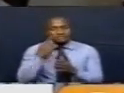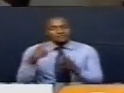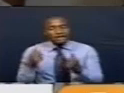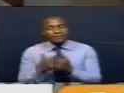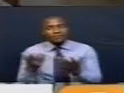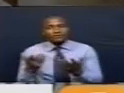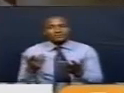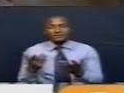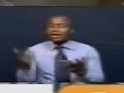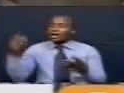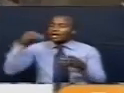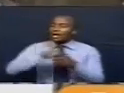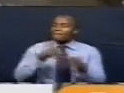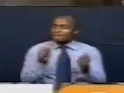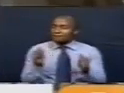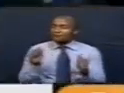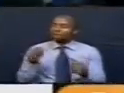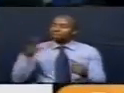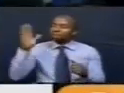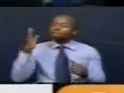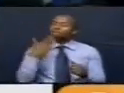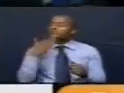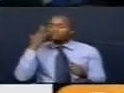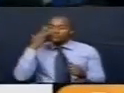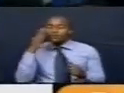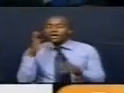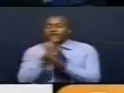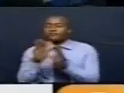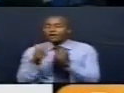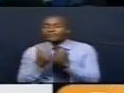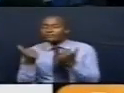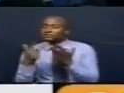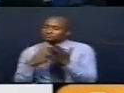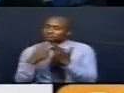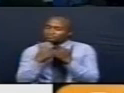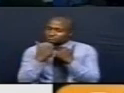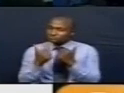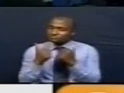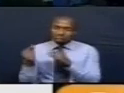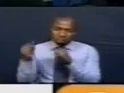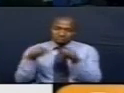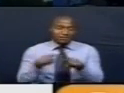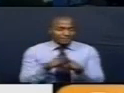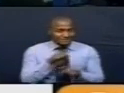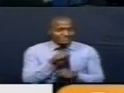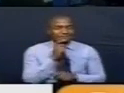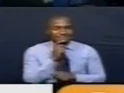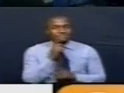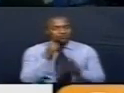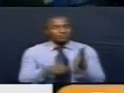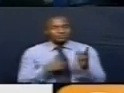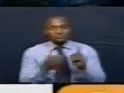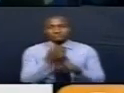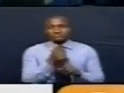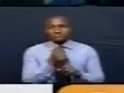out there ensuring that the counting is going on well, that the results are making their way here. But that's a bit of what I got. Just to run you through what's